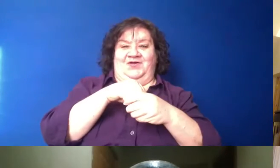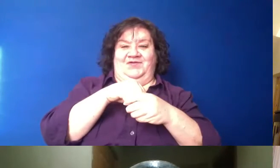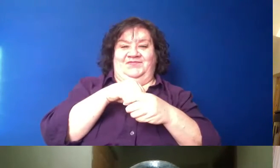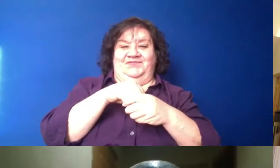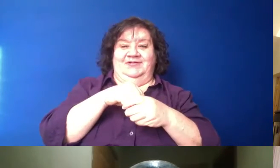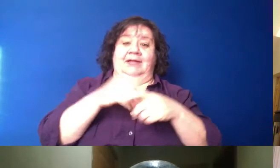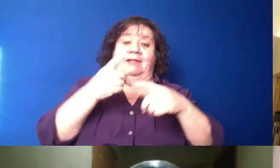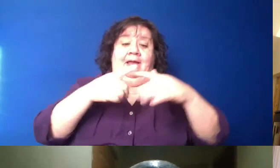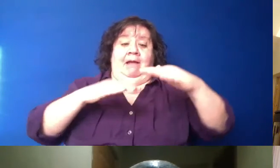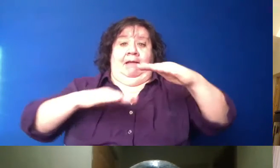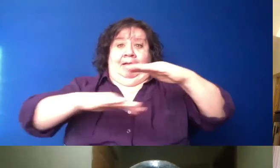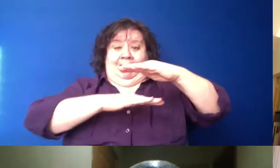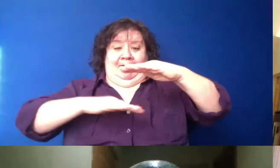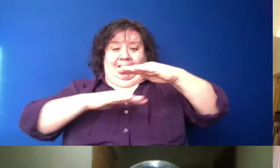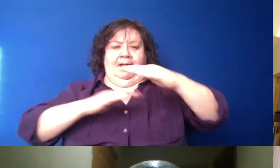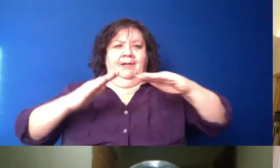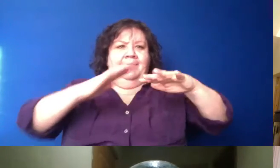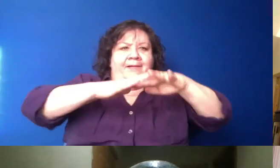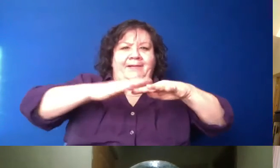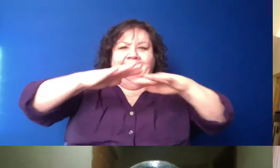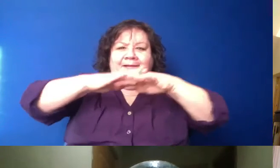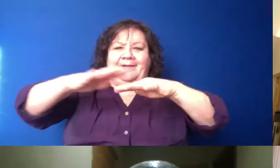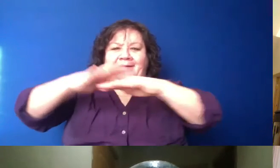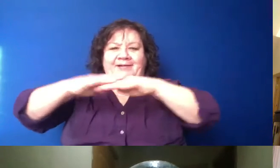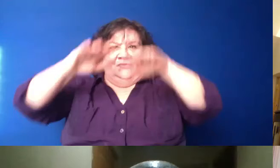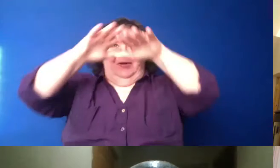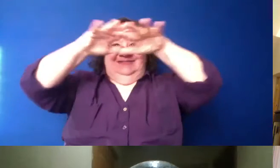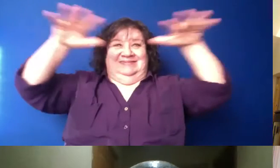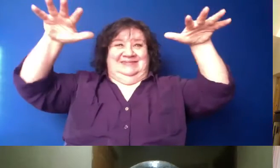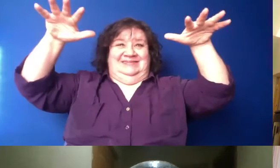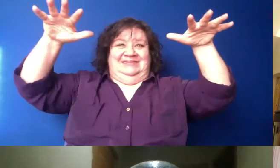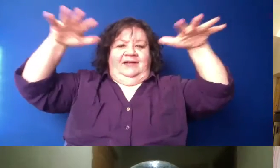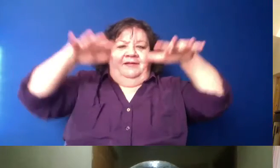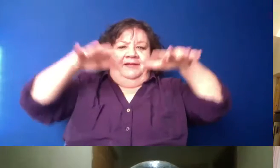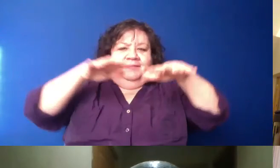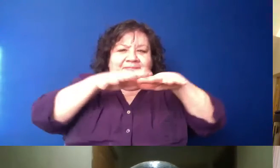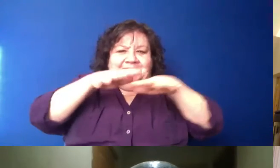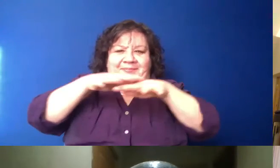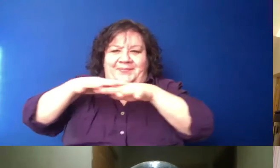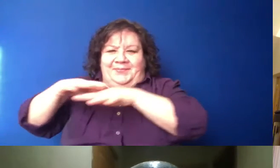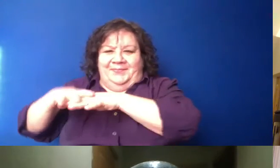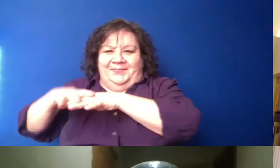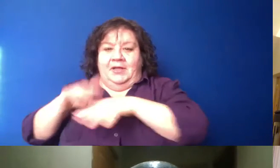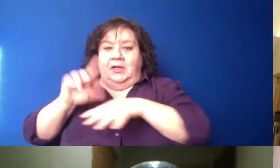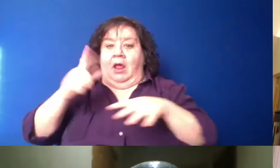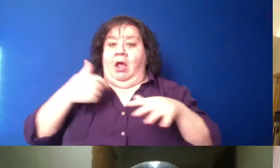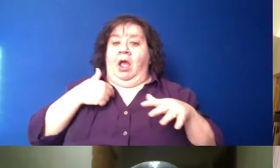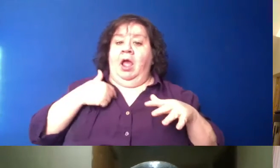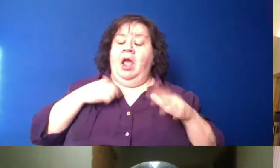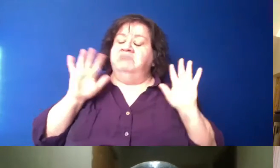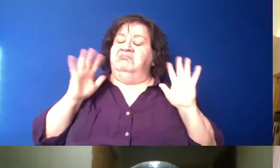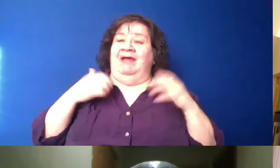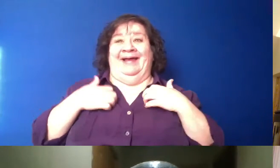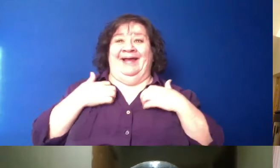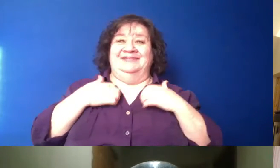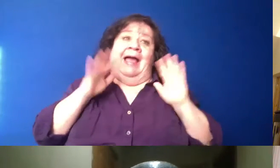interested in how doing the intersectional work reveals some common challenges across identities